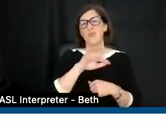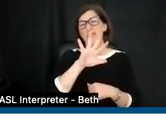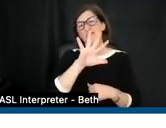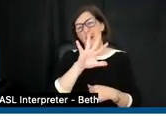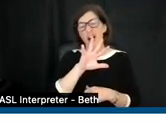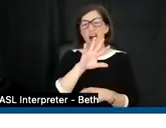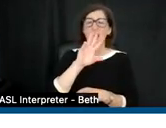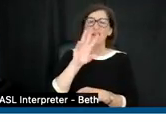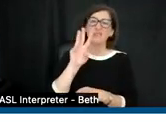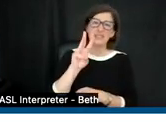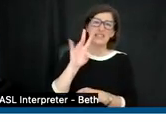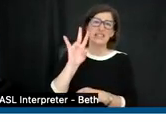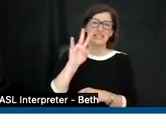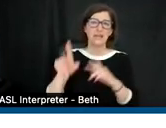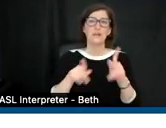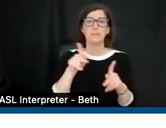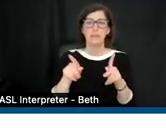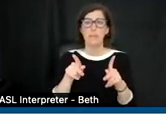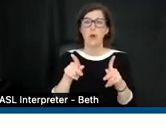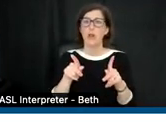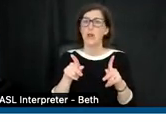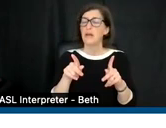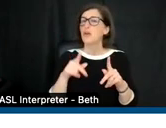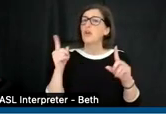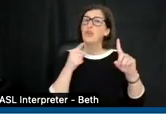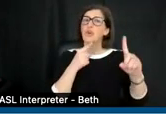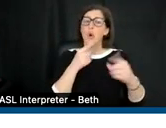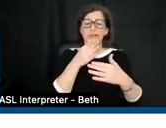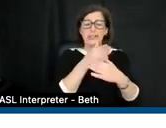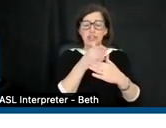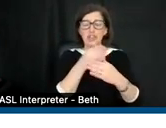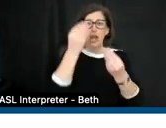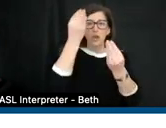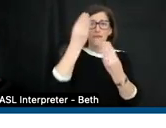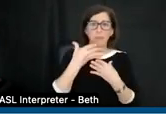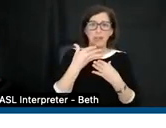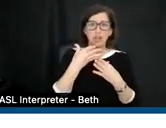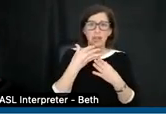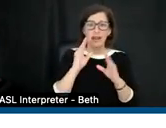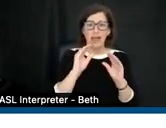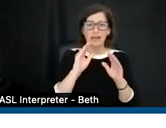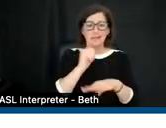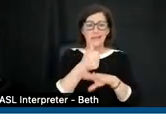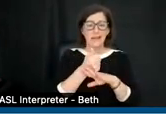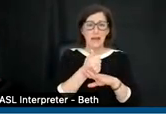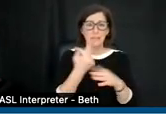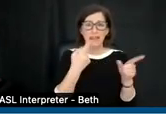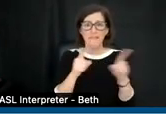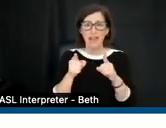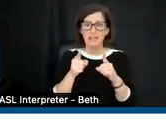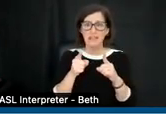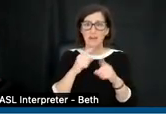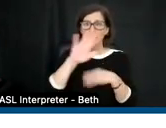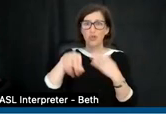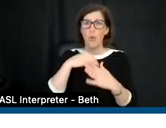they're responsible for sharing information and organizing events throughout the year.